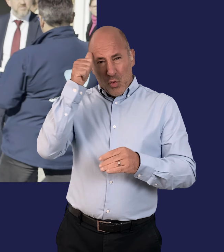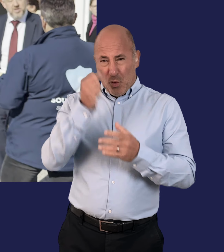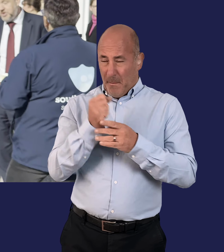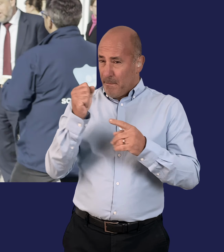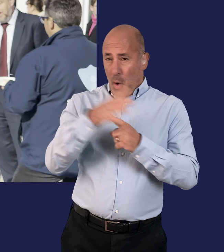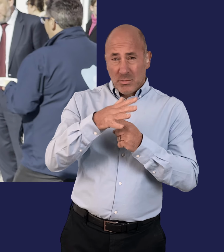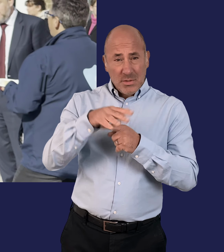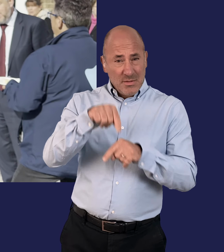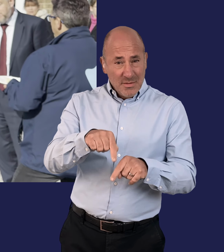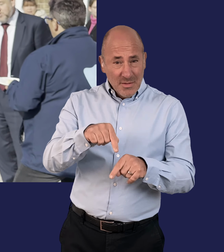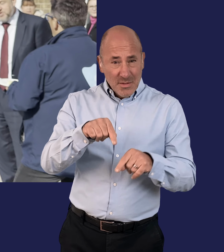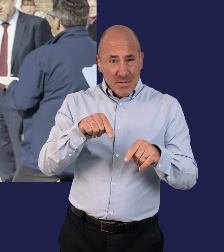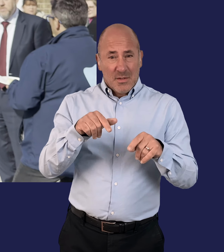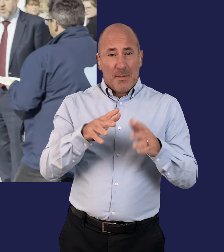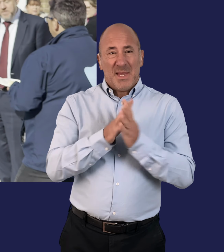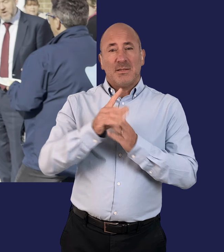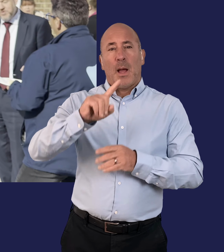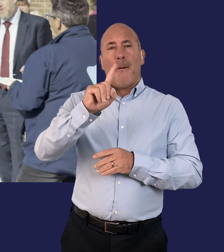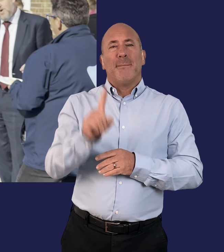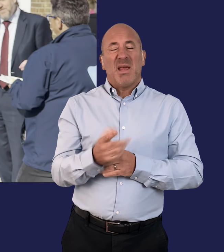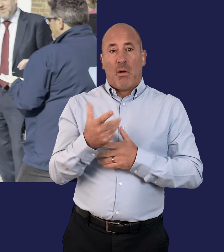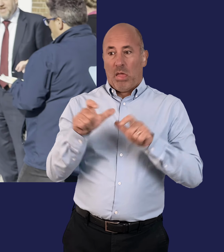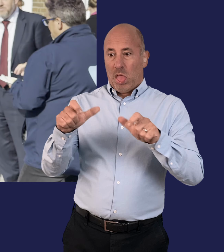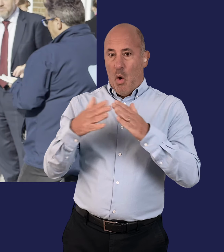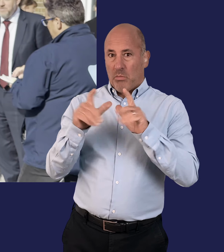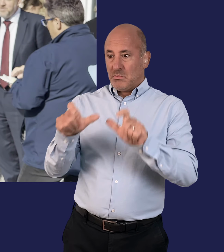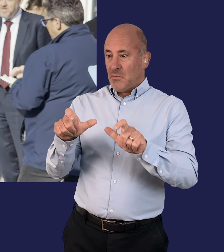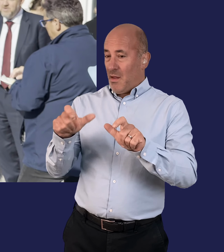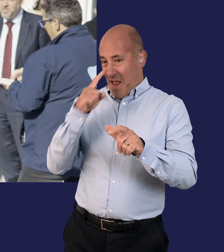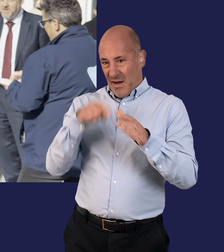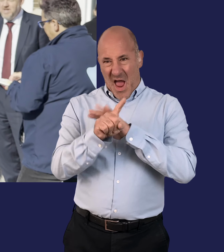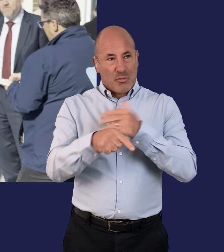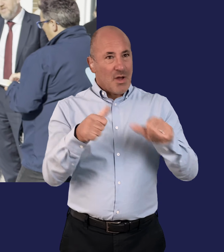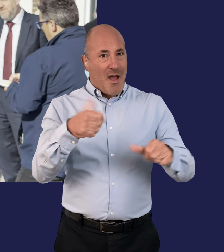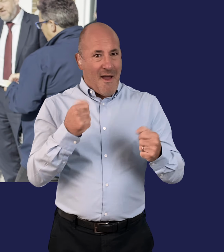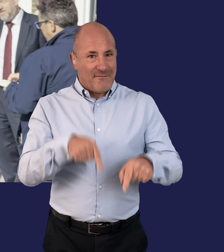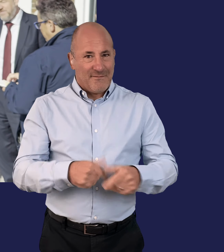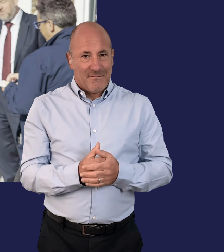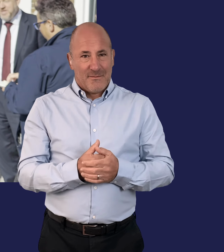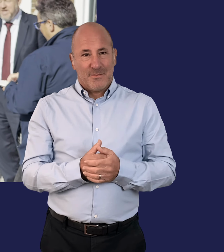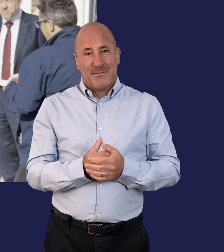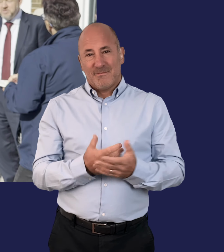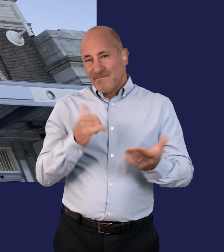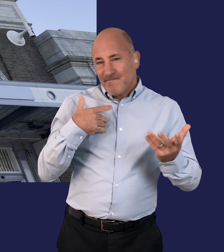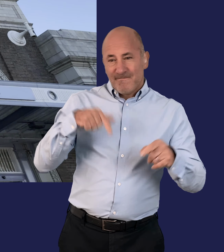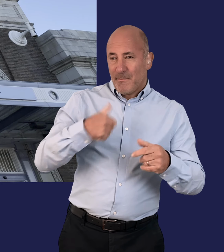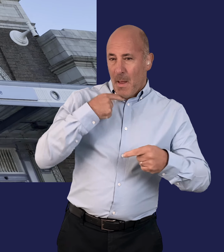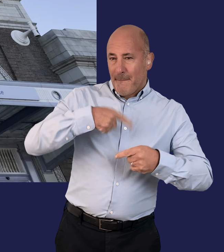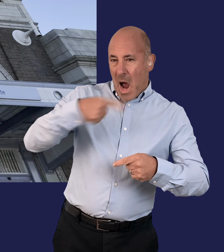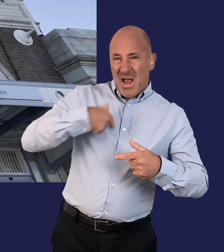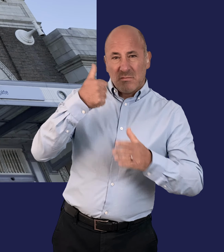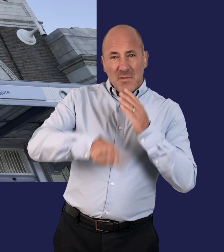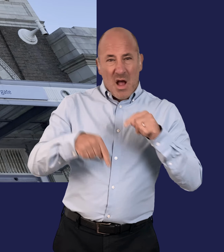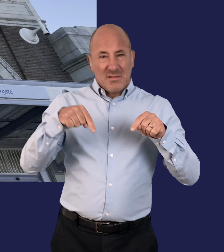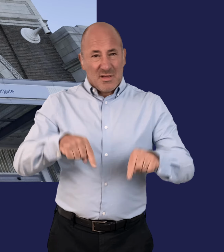that this is a really important facility and helps people who otherwise end up being stuck at home sometimes. We started